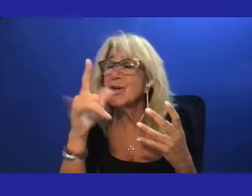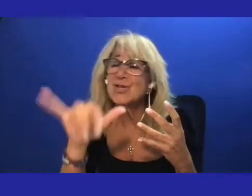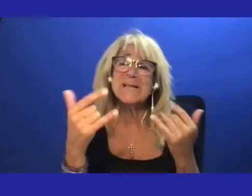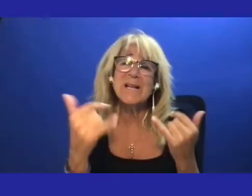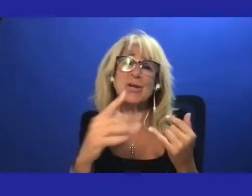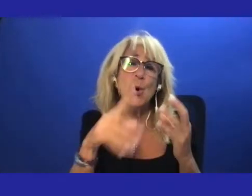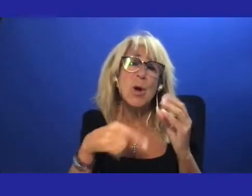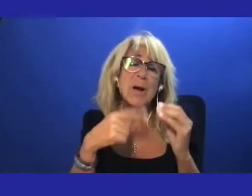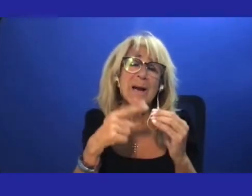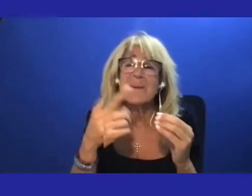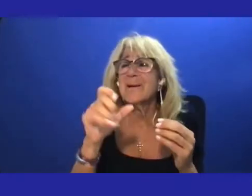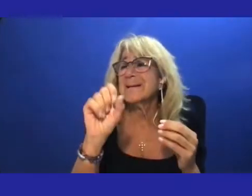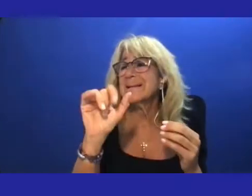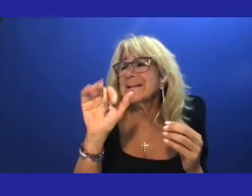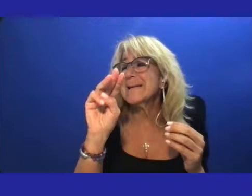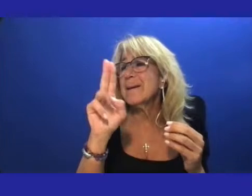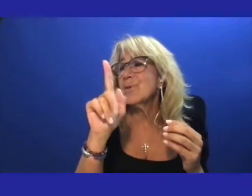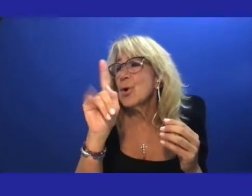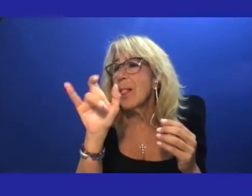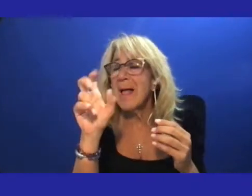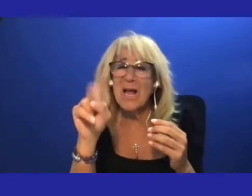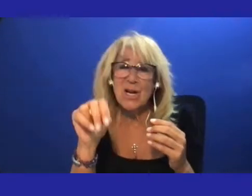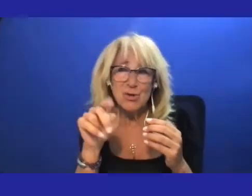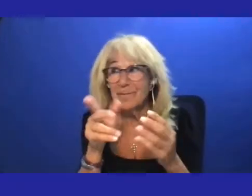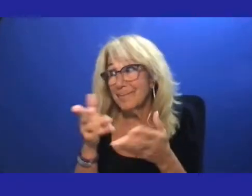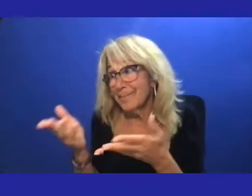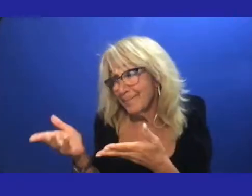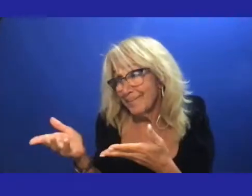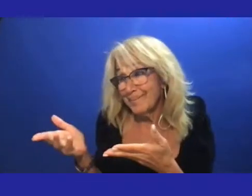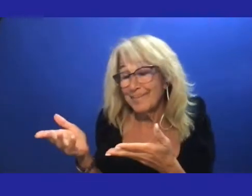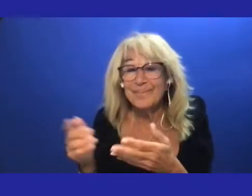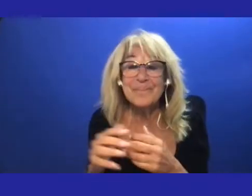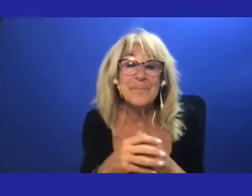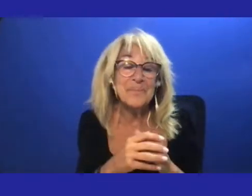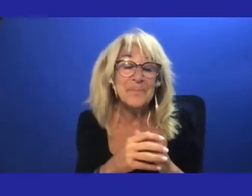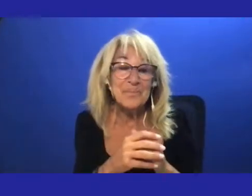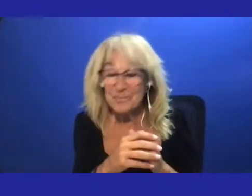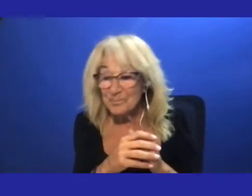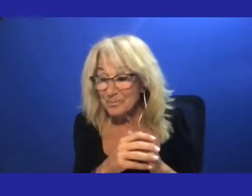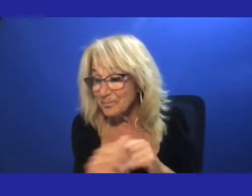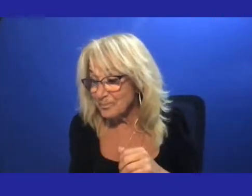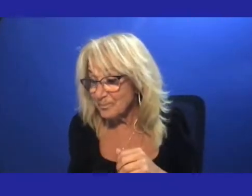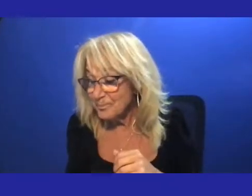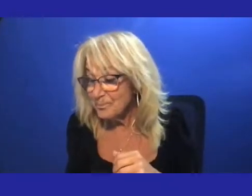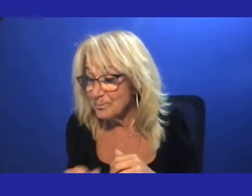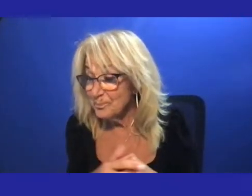Megadushian is here. Go up there. Or? Yeah.